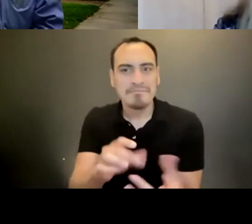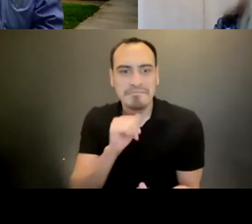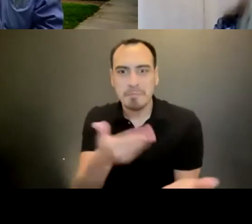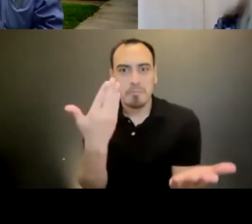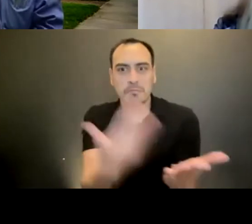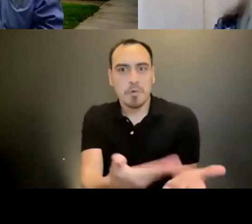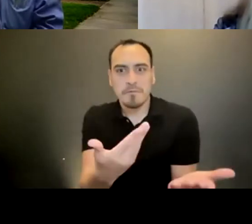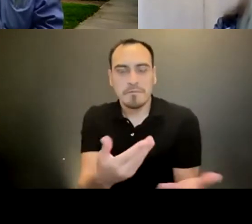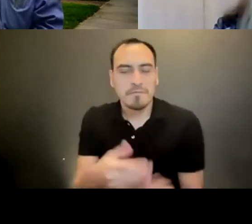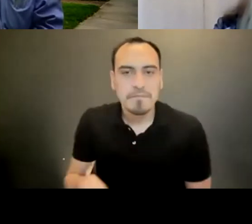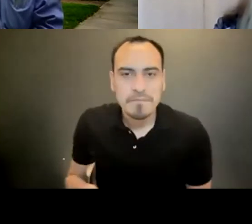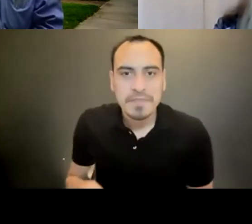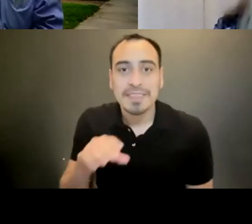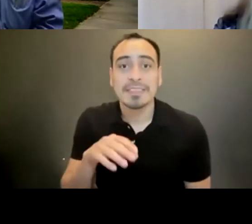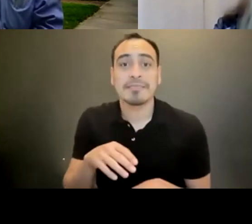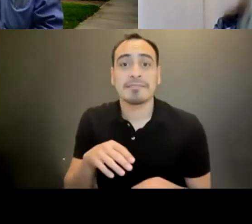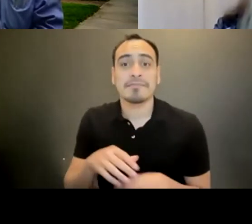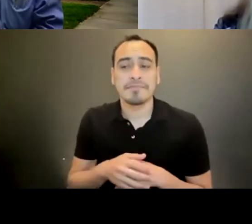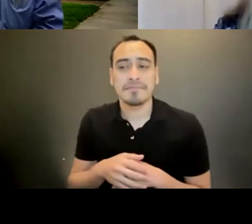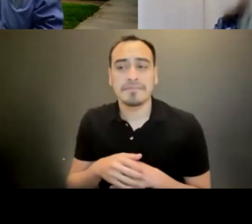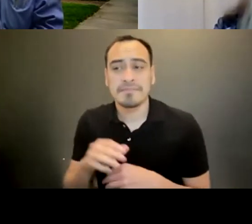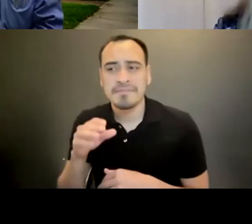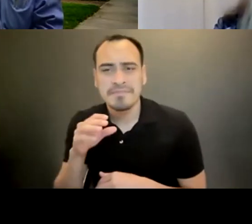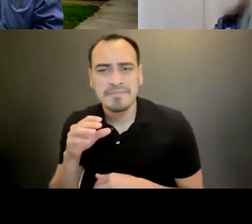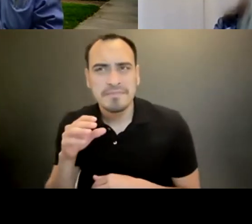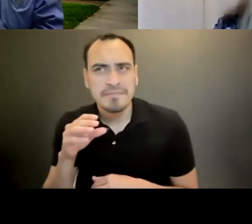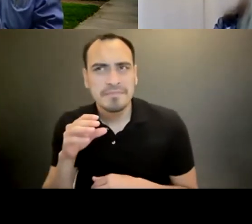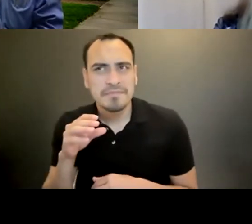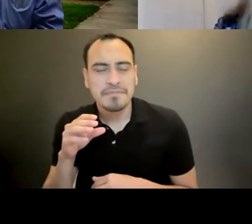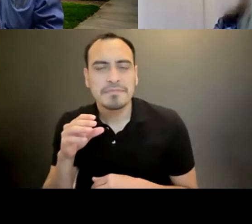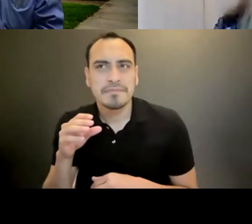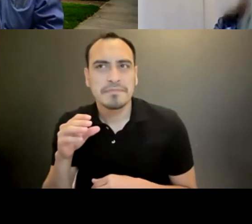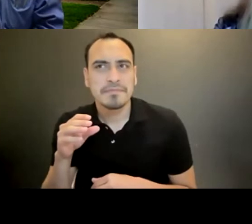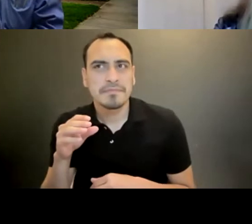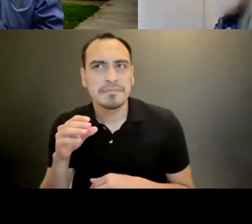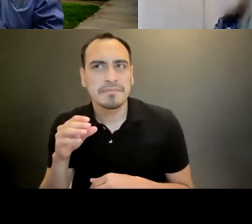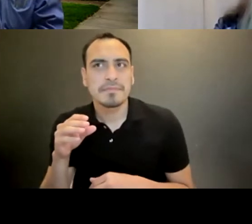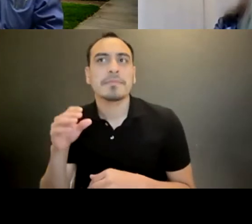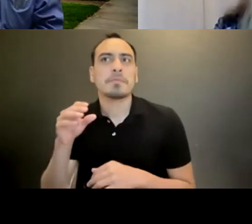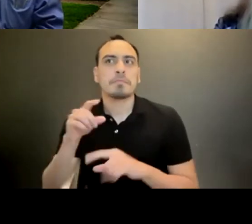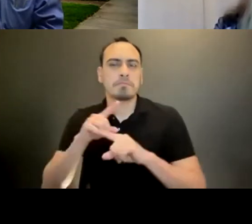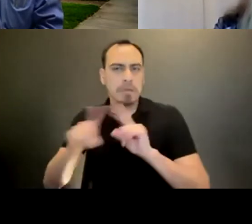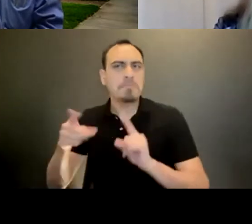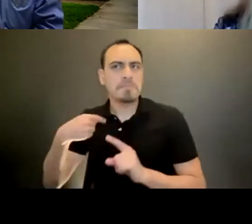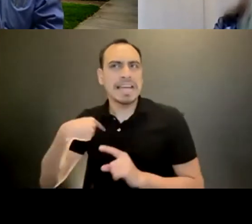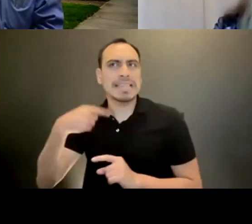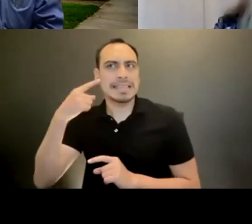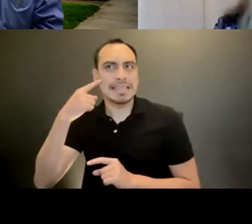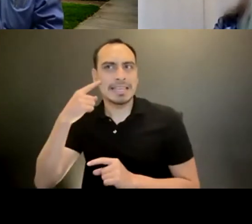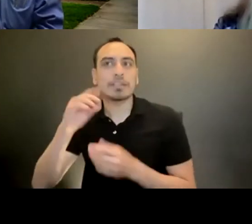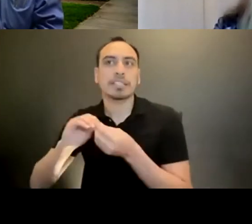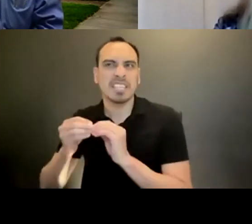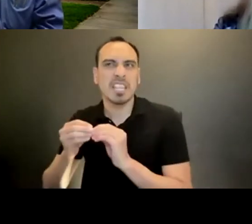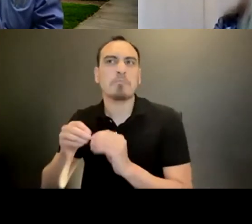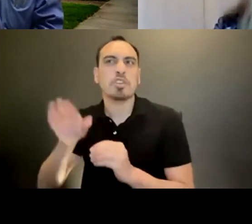in the vaccinated people than you would expect in a general population. So I think there have been these little things that have